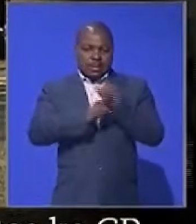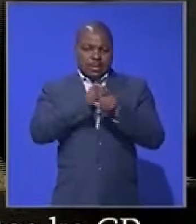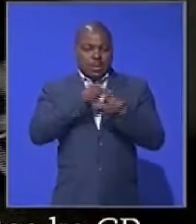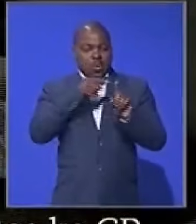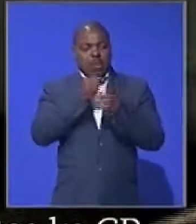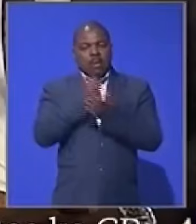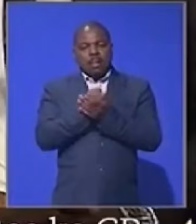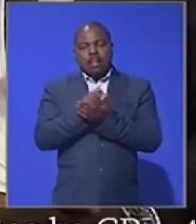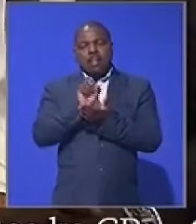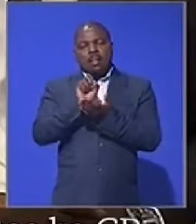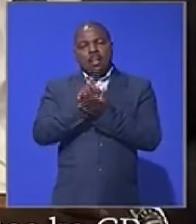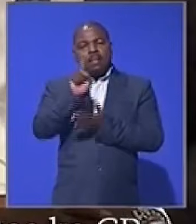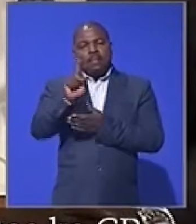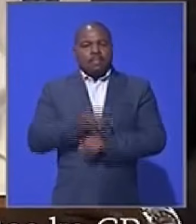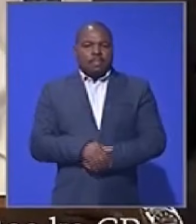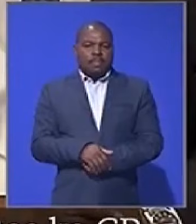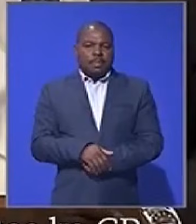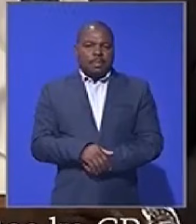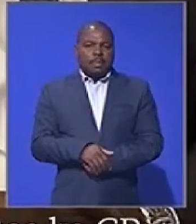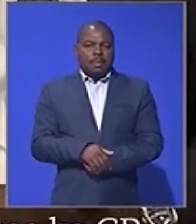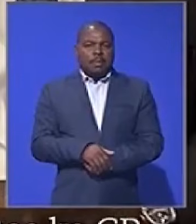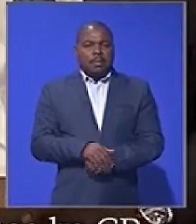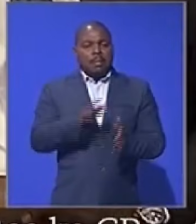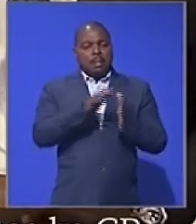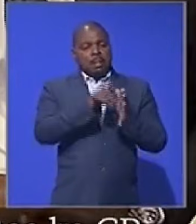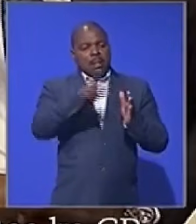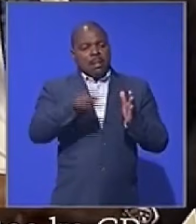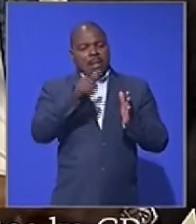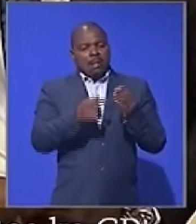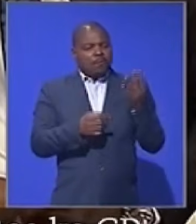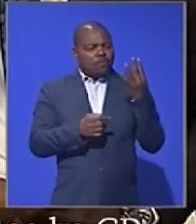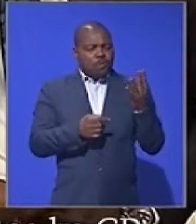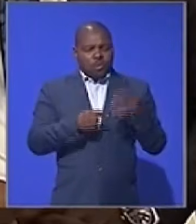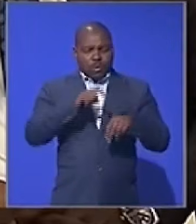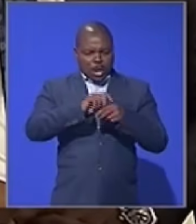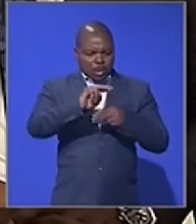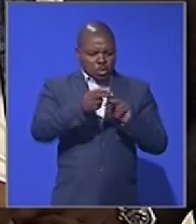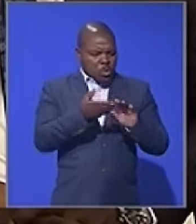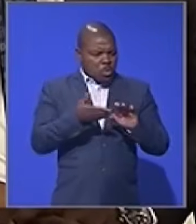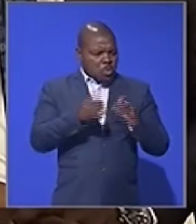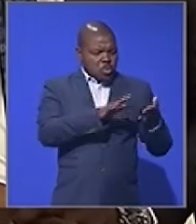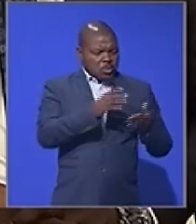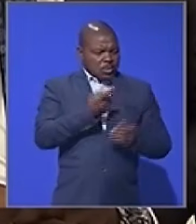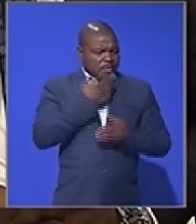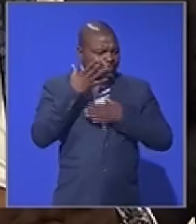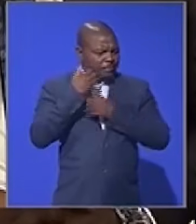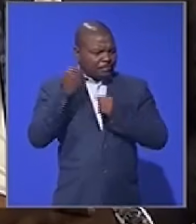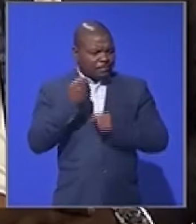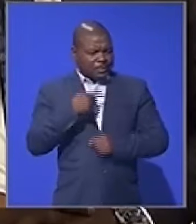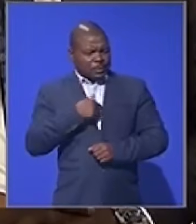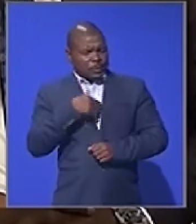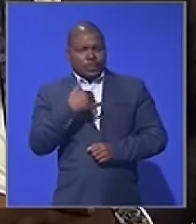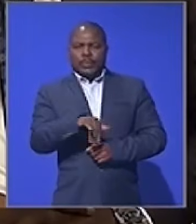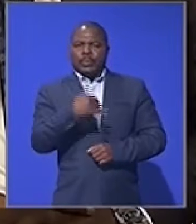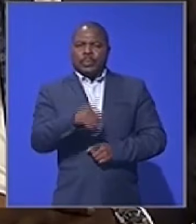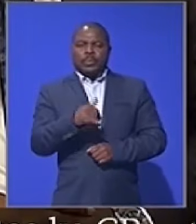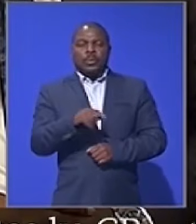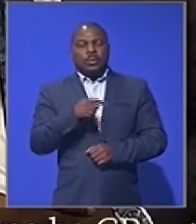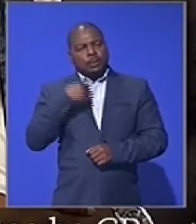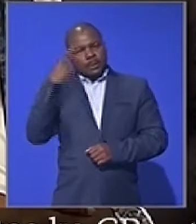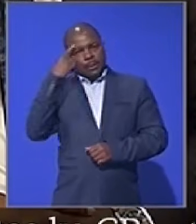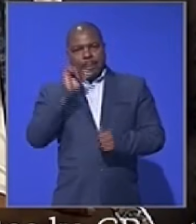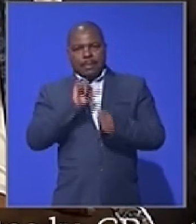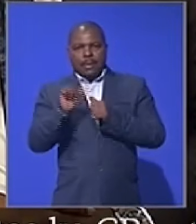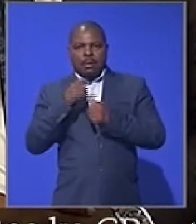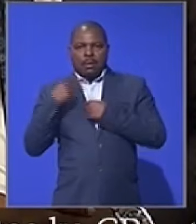11. Losing 4 learners in a short space of time is extremely devastating. So we thought we should really come